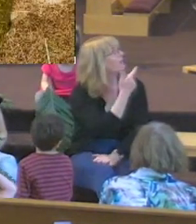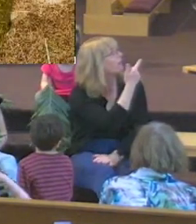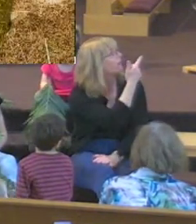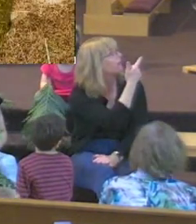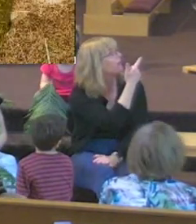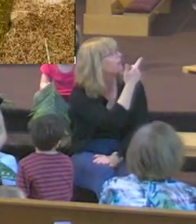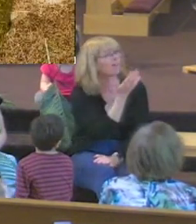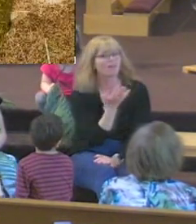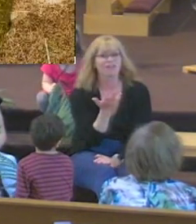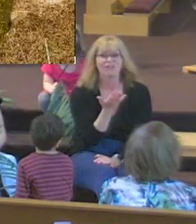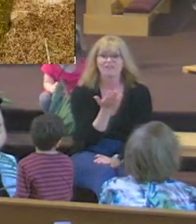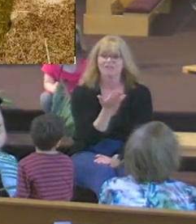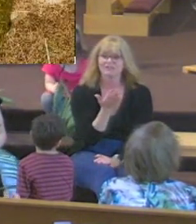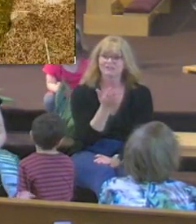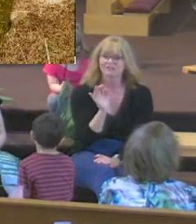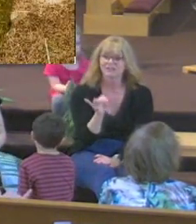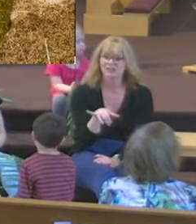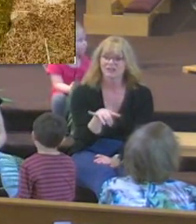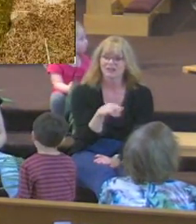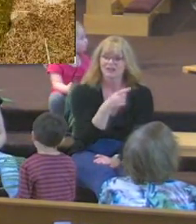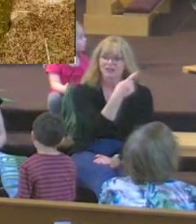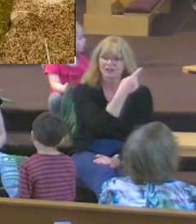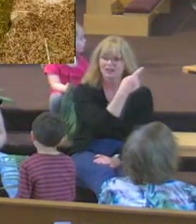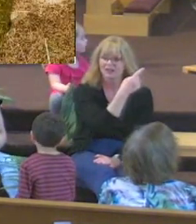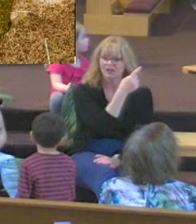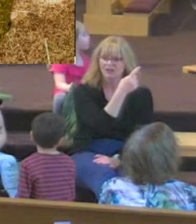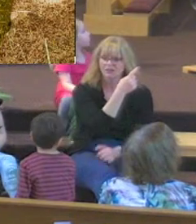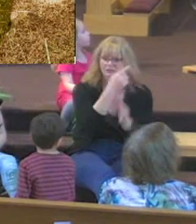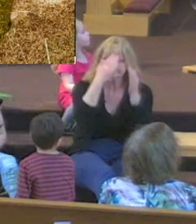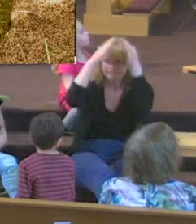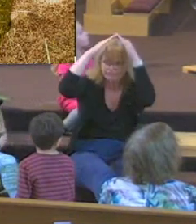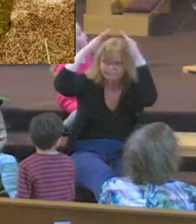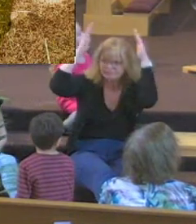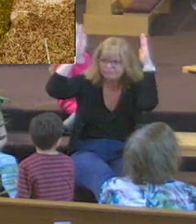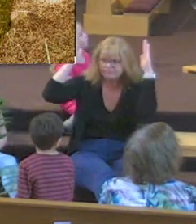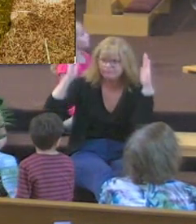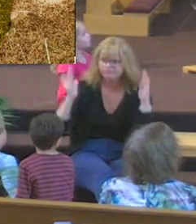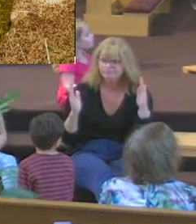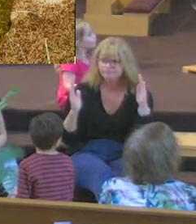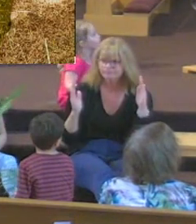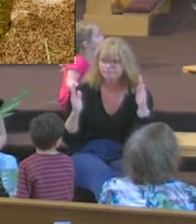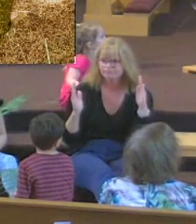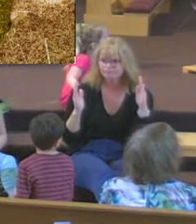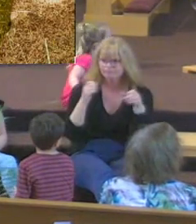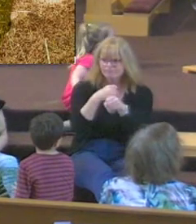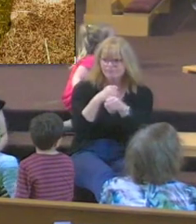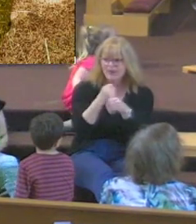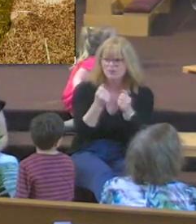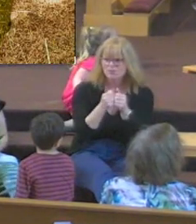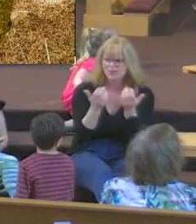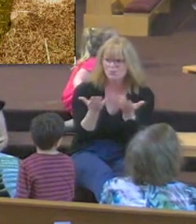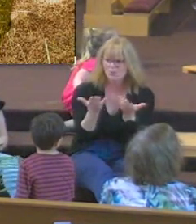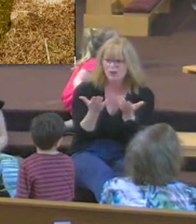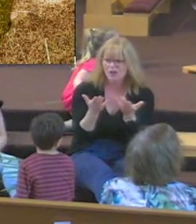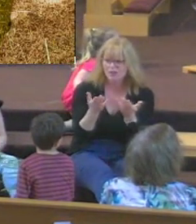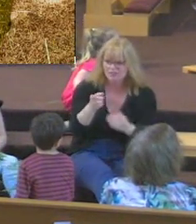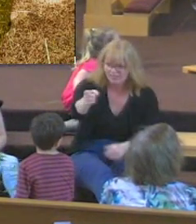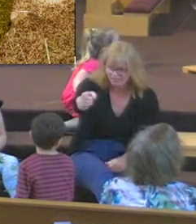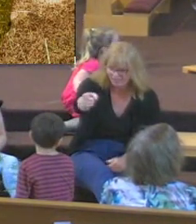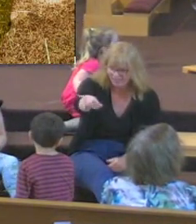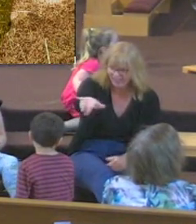my gosh, what is that? That is a shelter. Someone made a shelter out of palm leaves to protect them from